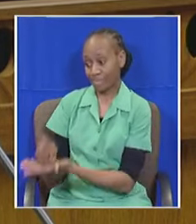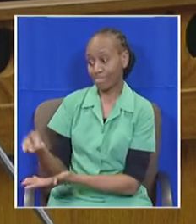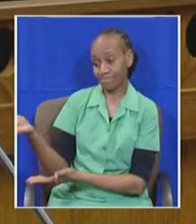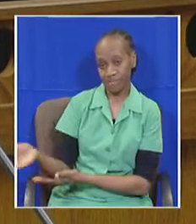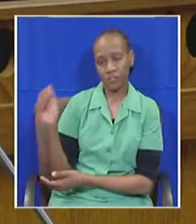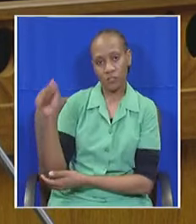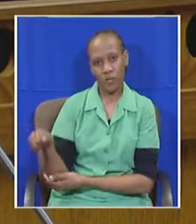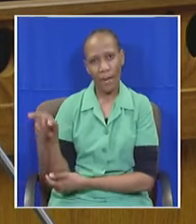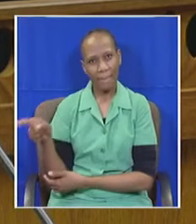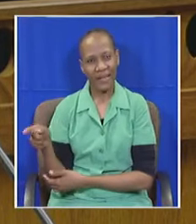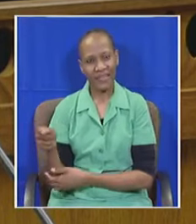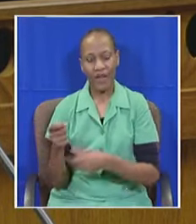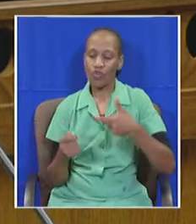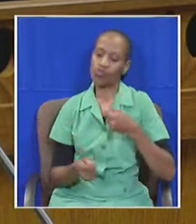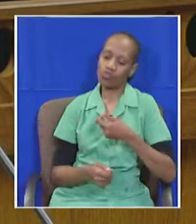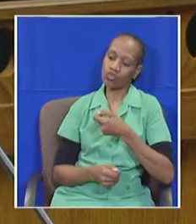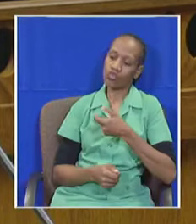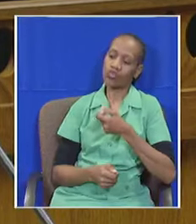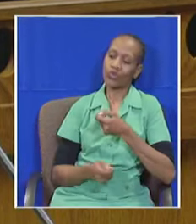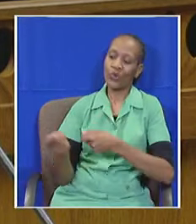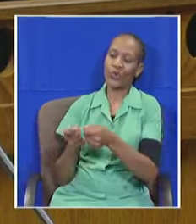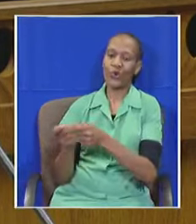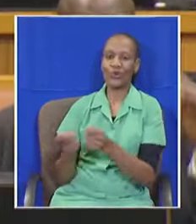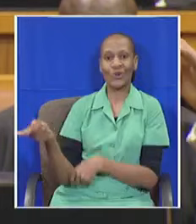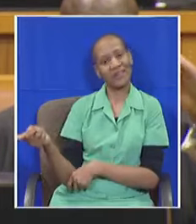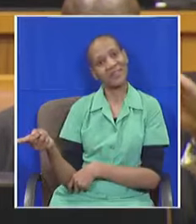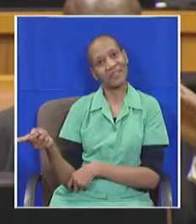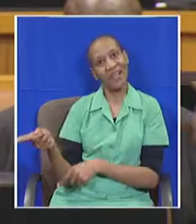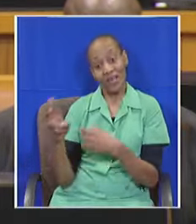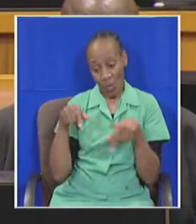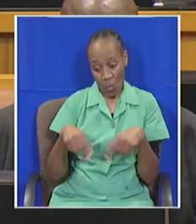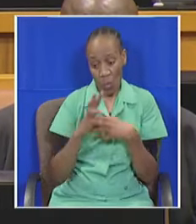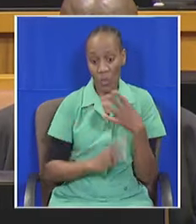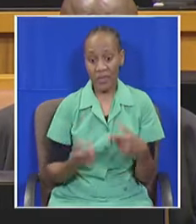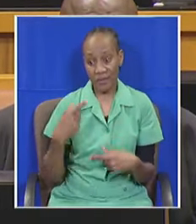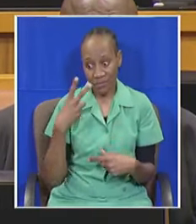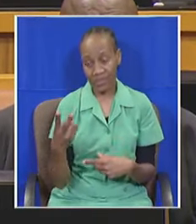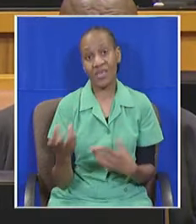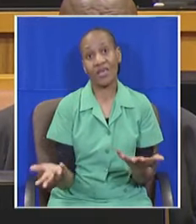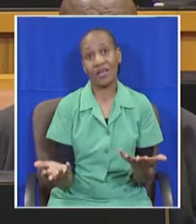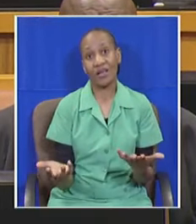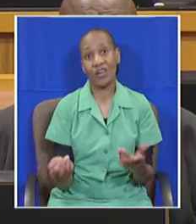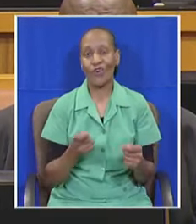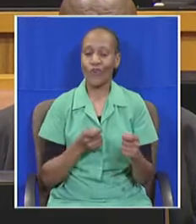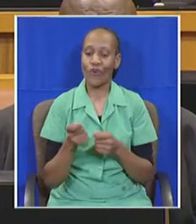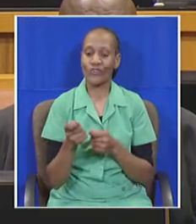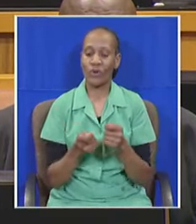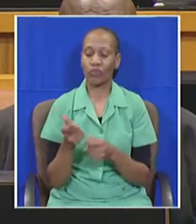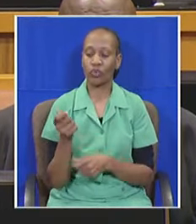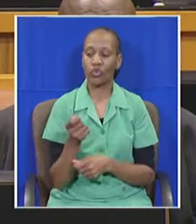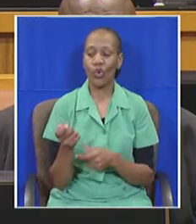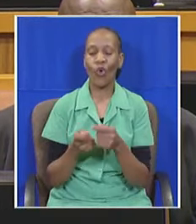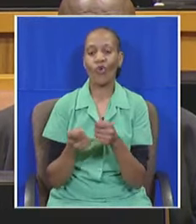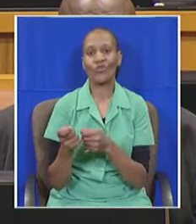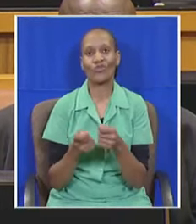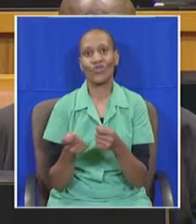is some remote control sitting somewhere. And what happened this week was to stage manage the process to try